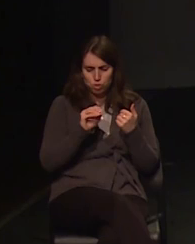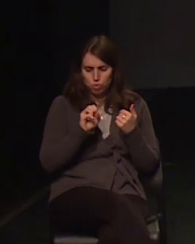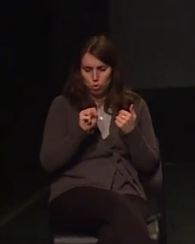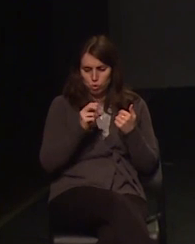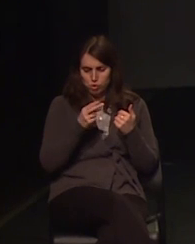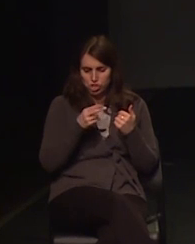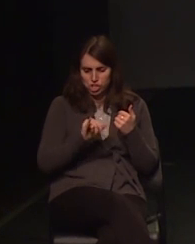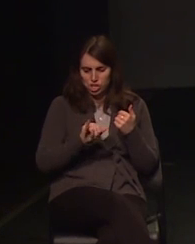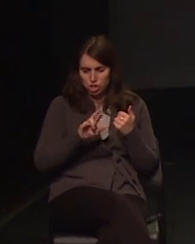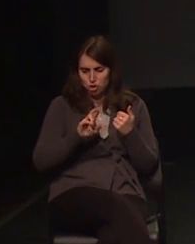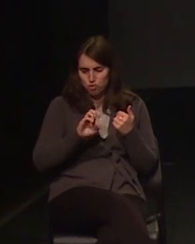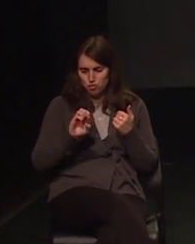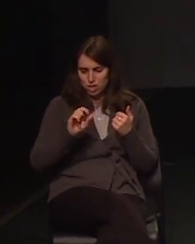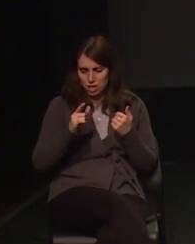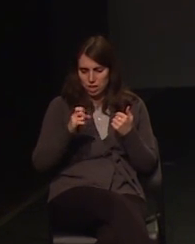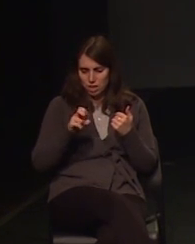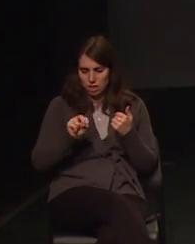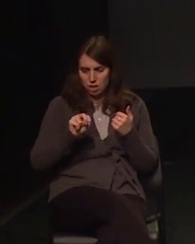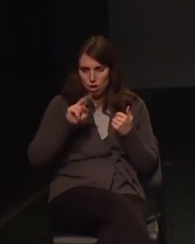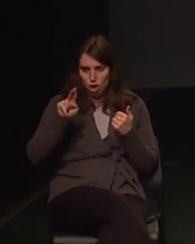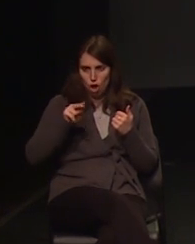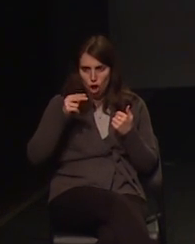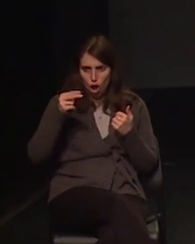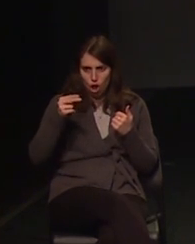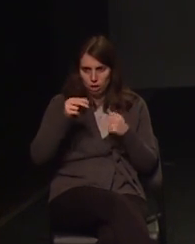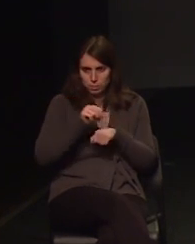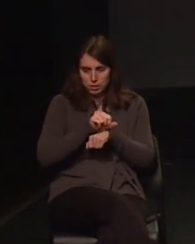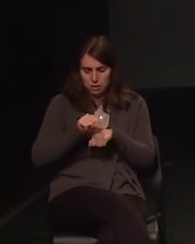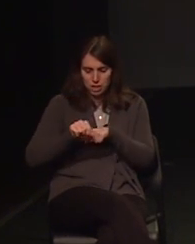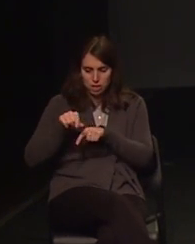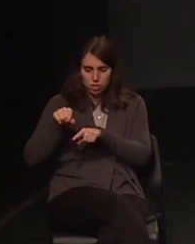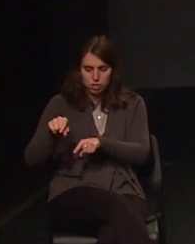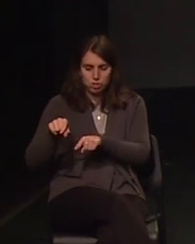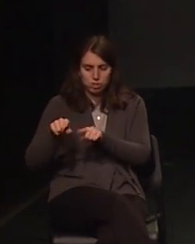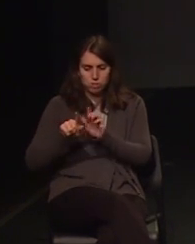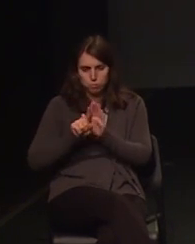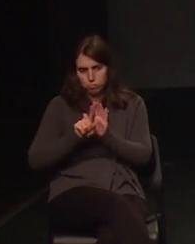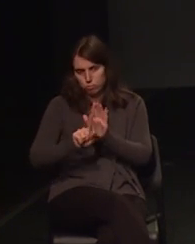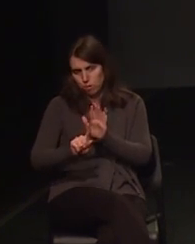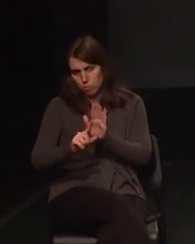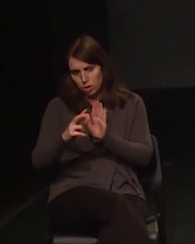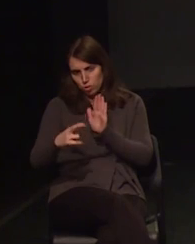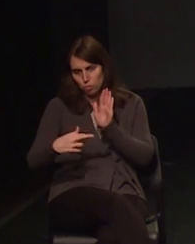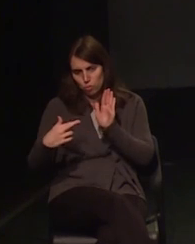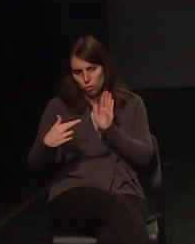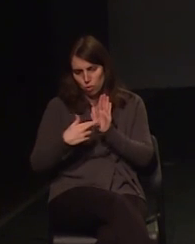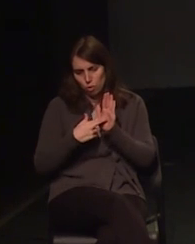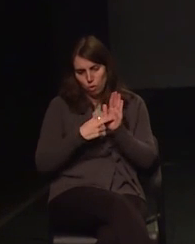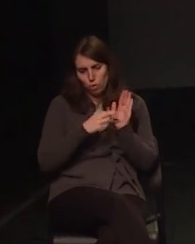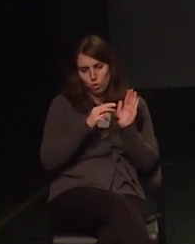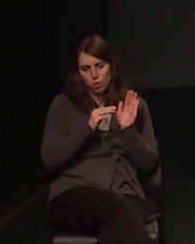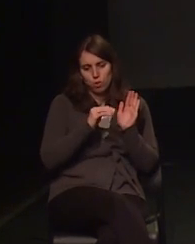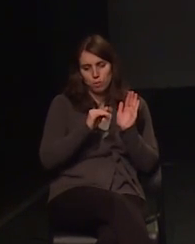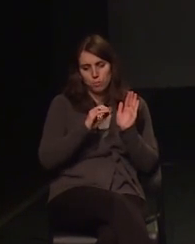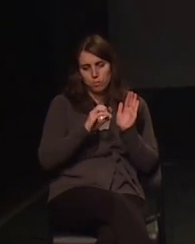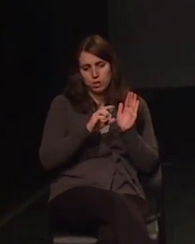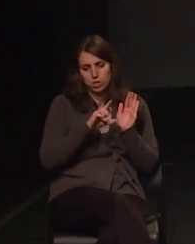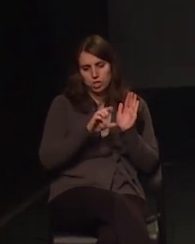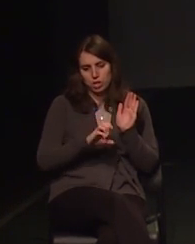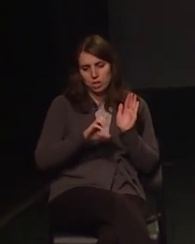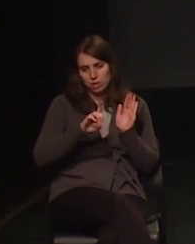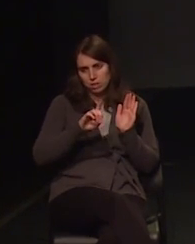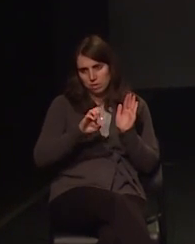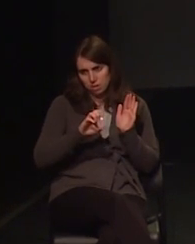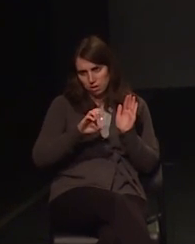up at Harlem Stage, had a prominent role in Michel Ndegicello's piece on